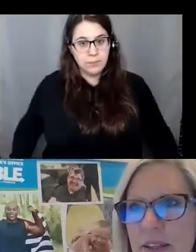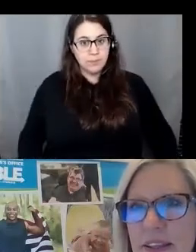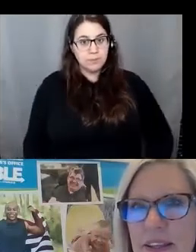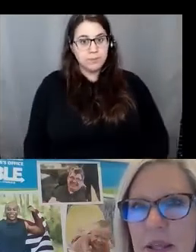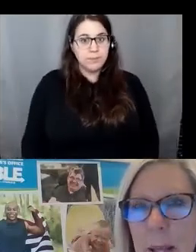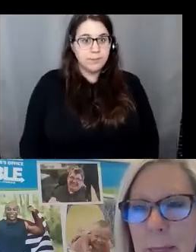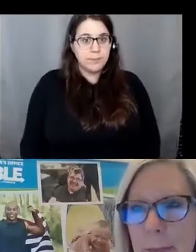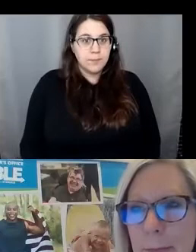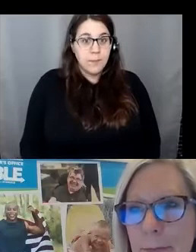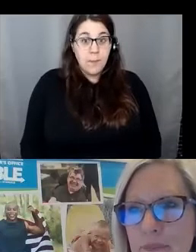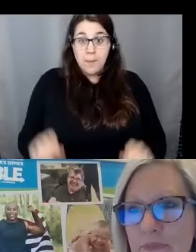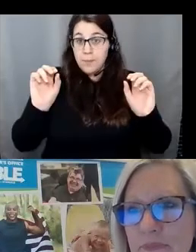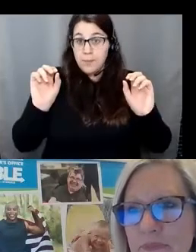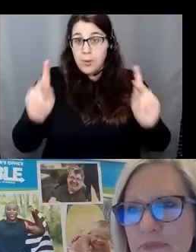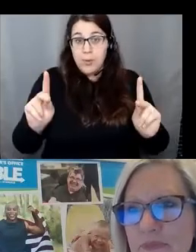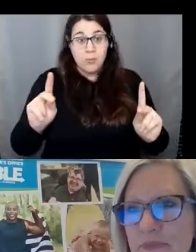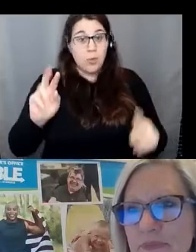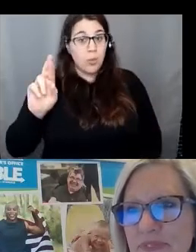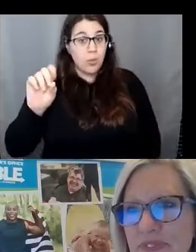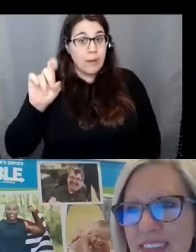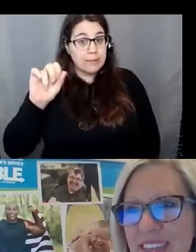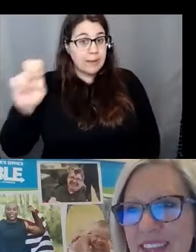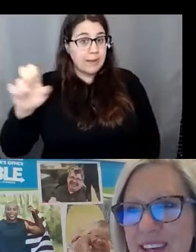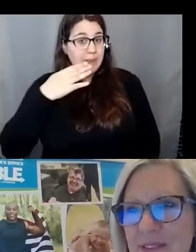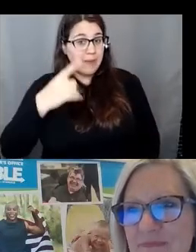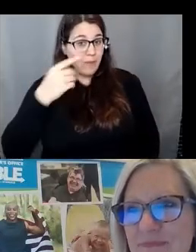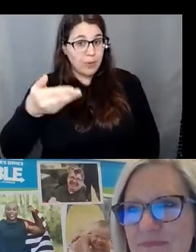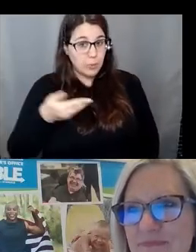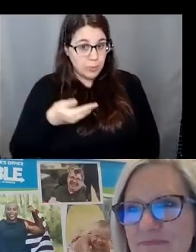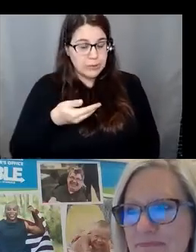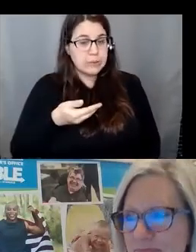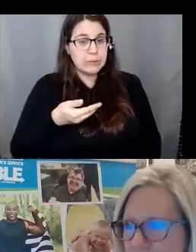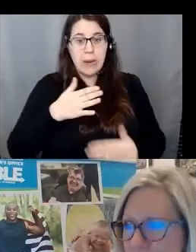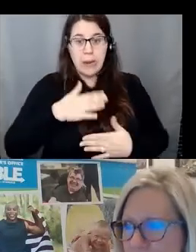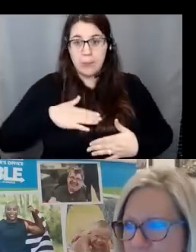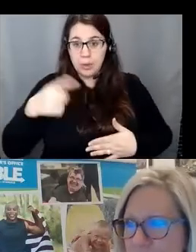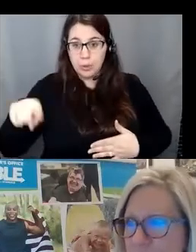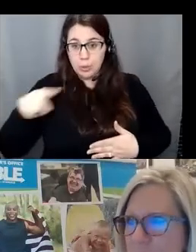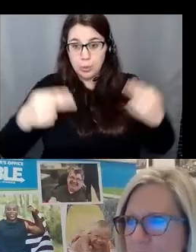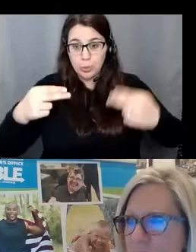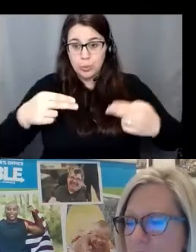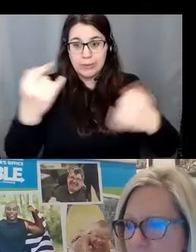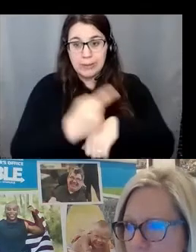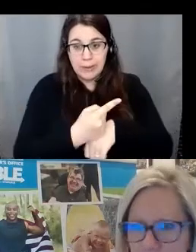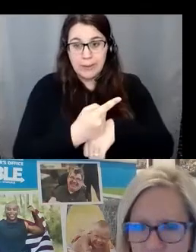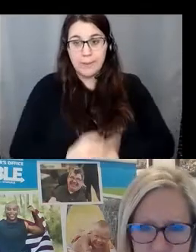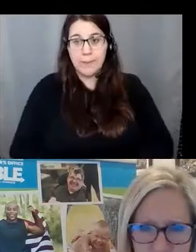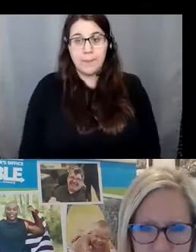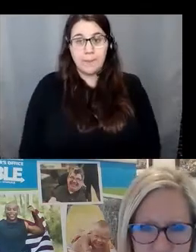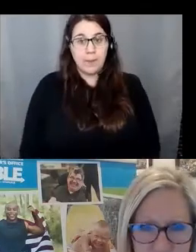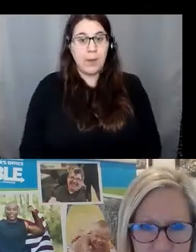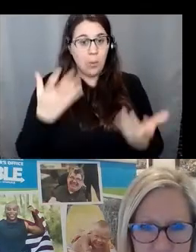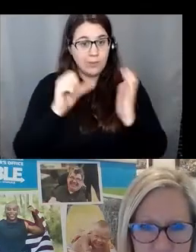Okay. Well, thank you, Roxanne, for that introduction. And I appreciate everyone being on with us today. I will